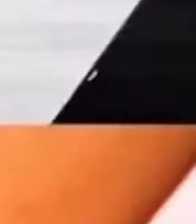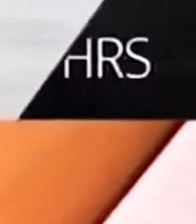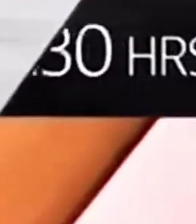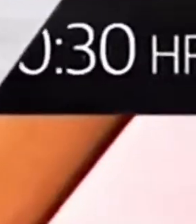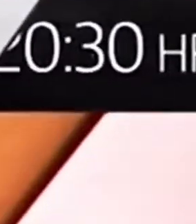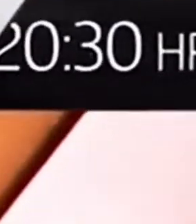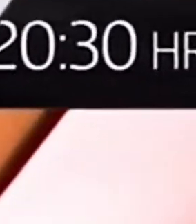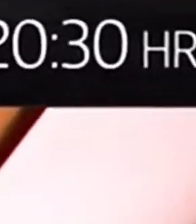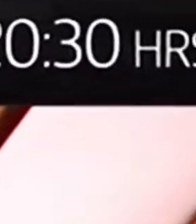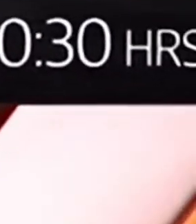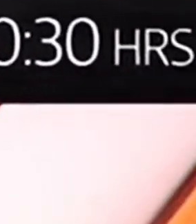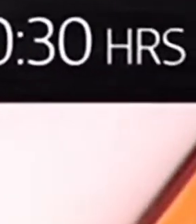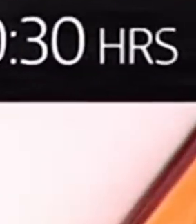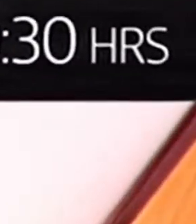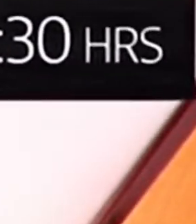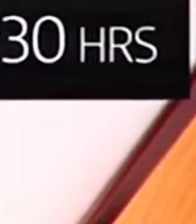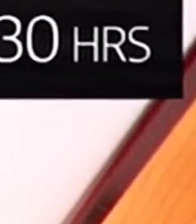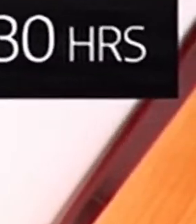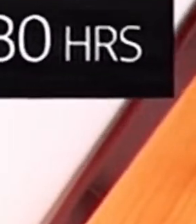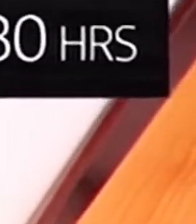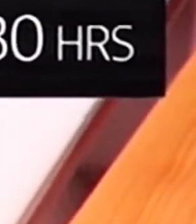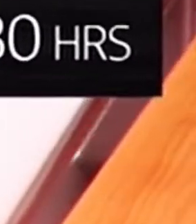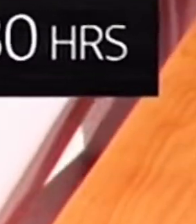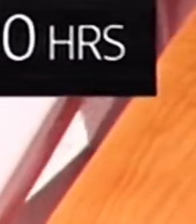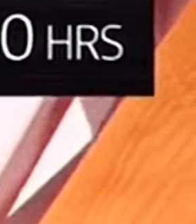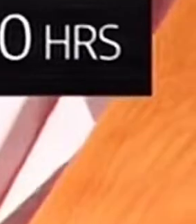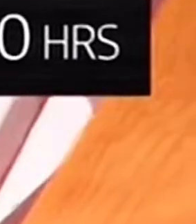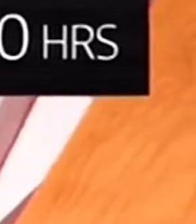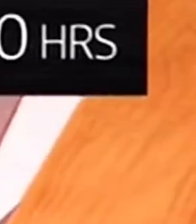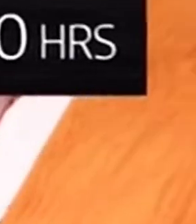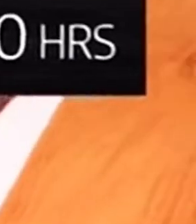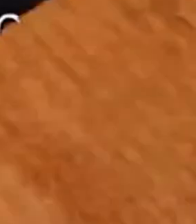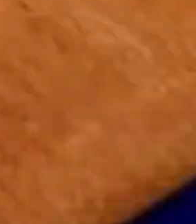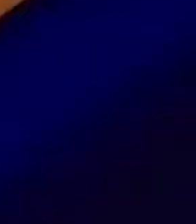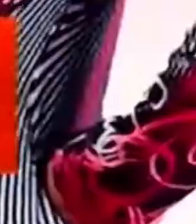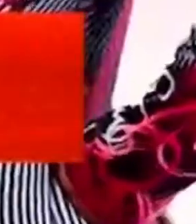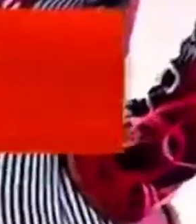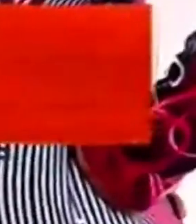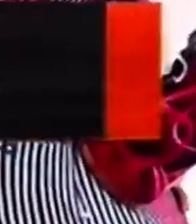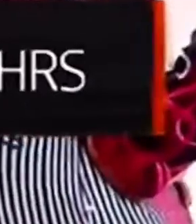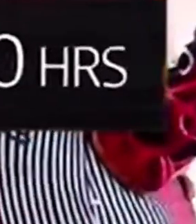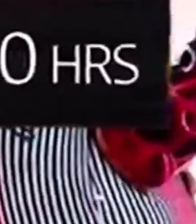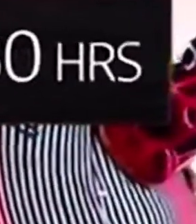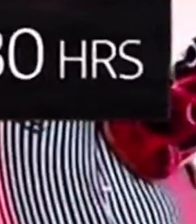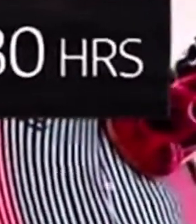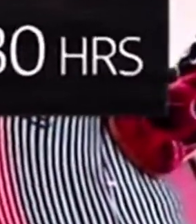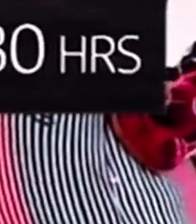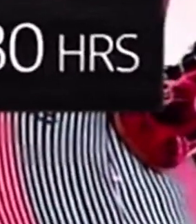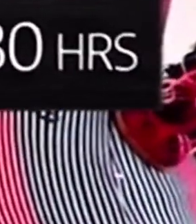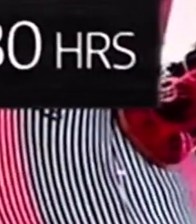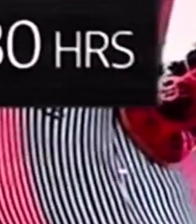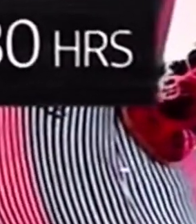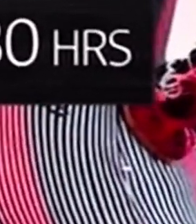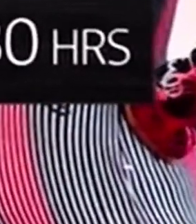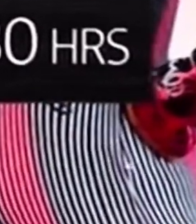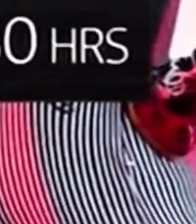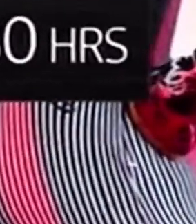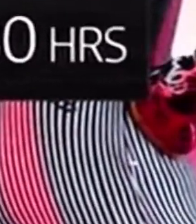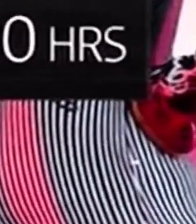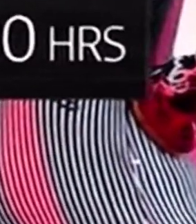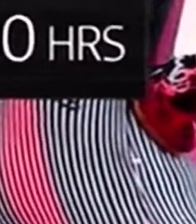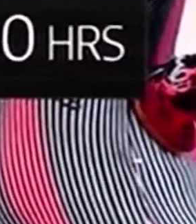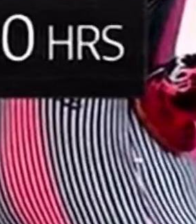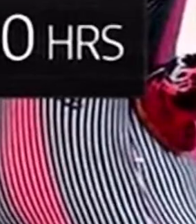Lindiwe plays puppet master as her devious plan unfolds. With the hope of reconciliation, Shimumbi returns